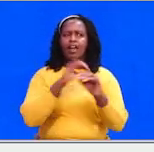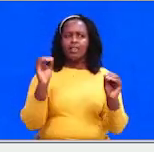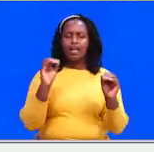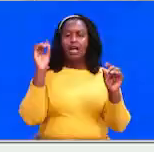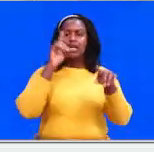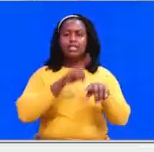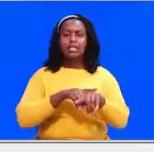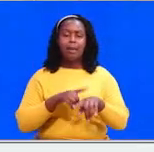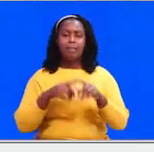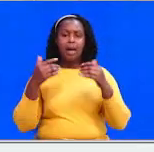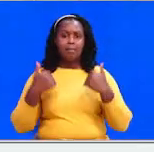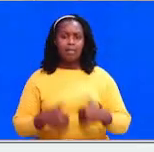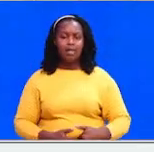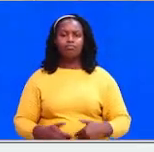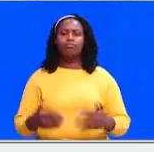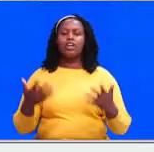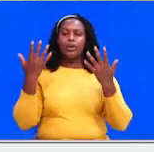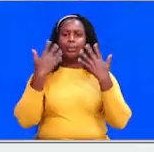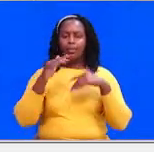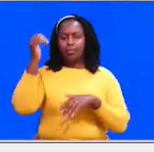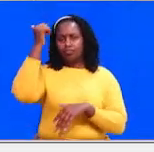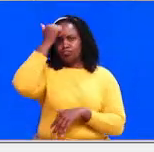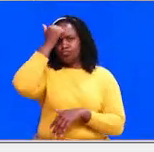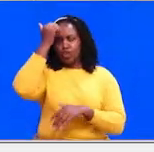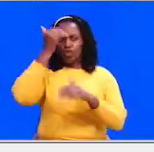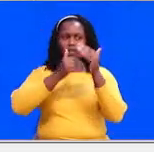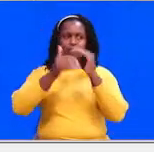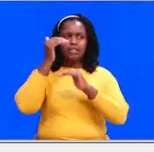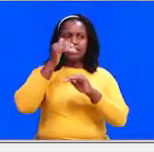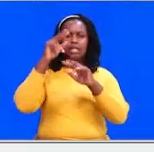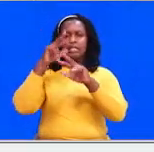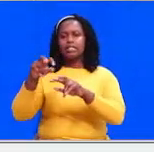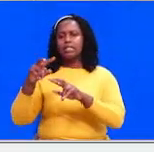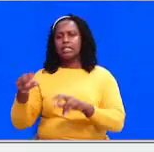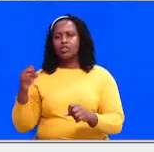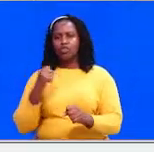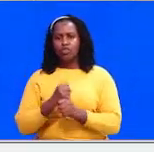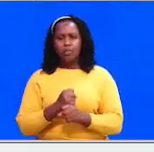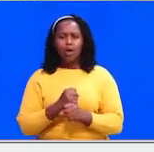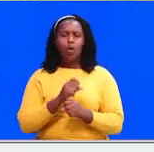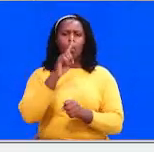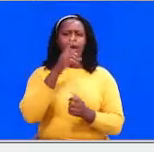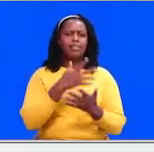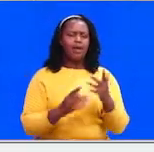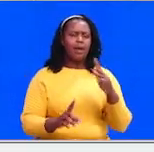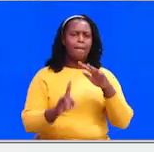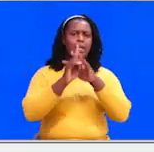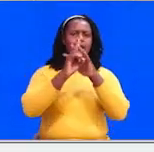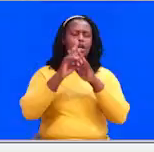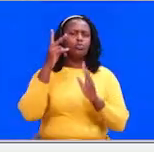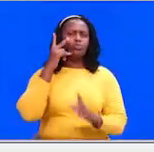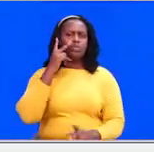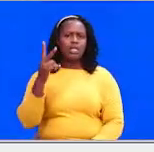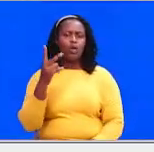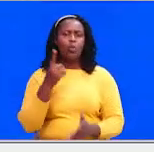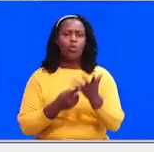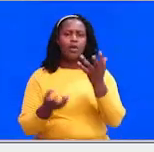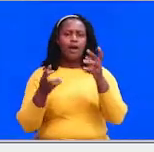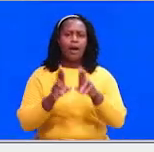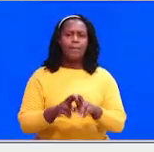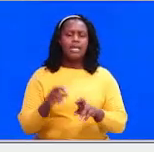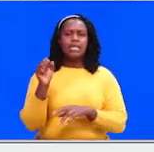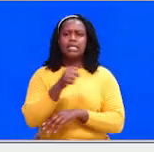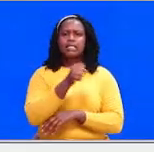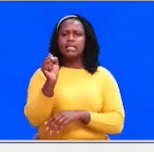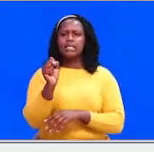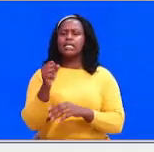moved to Nairobi for job search, the one thing that bothered my mind is just seeing raw sewer in the street, yeah. Something that I had not experienced before